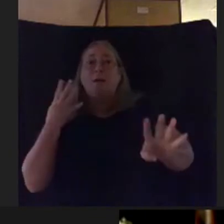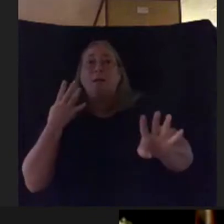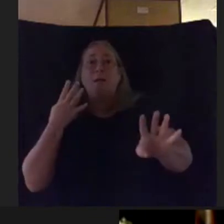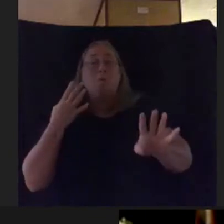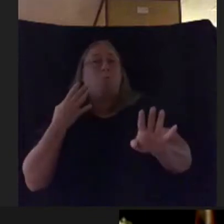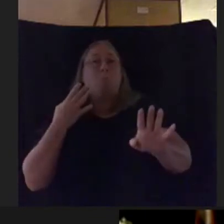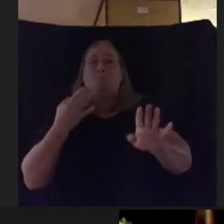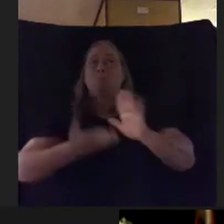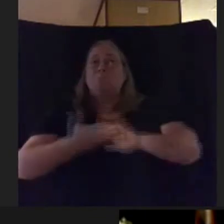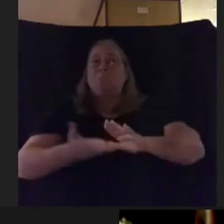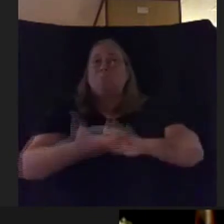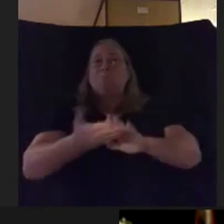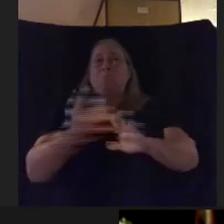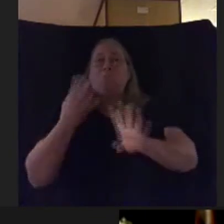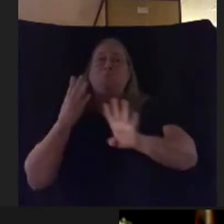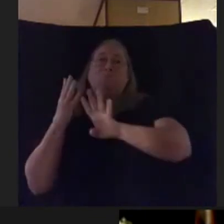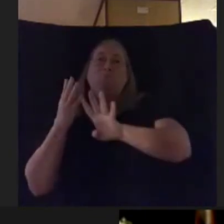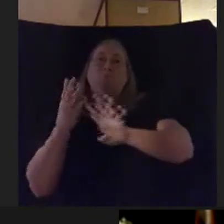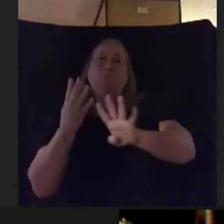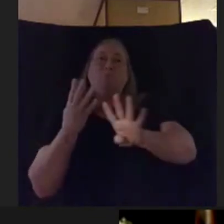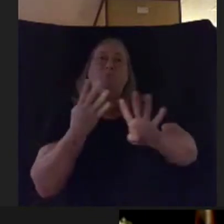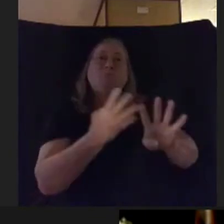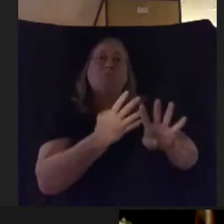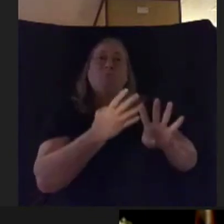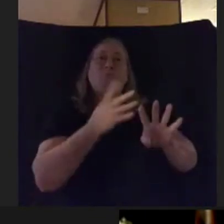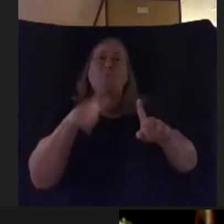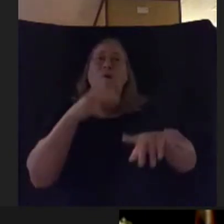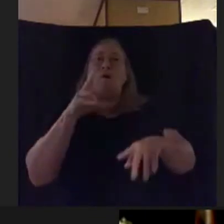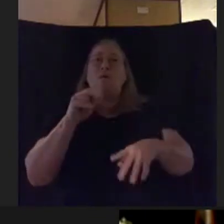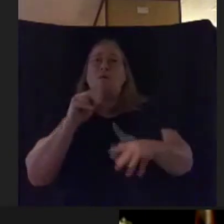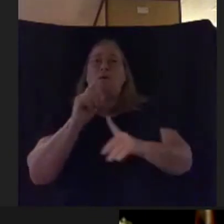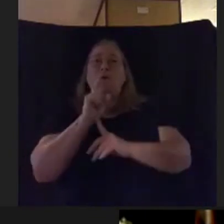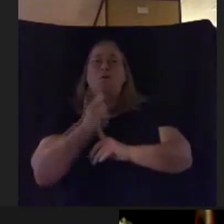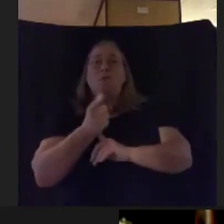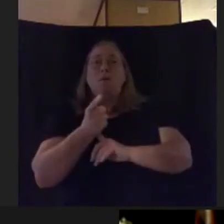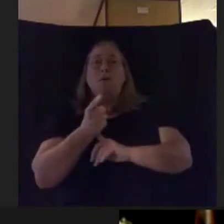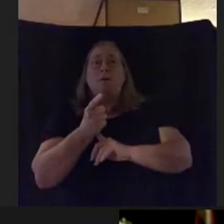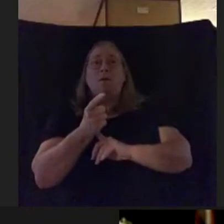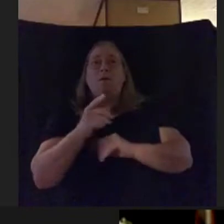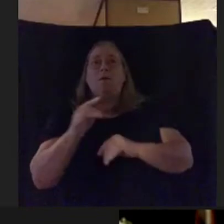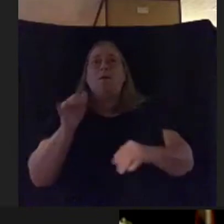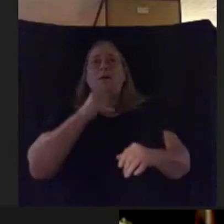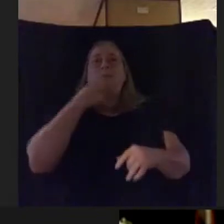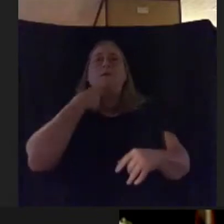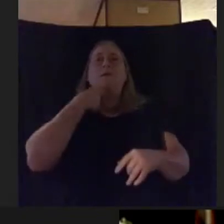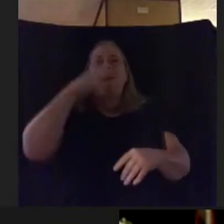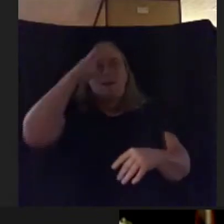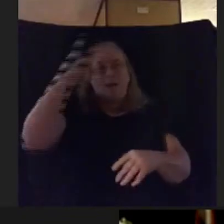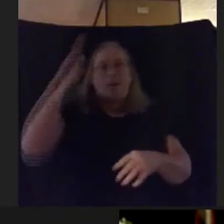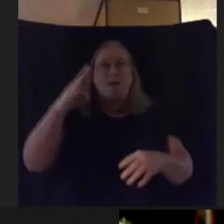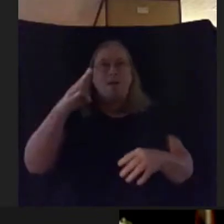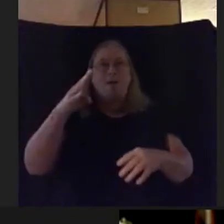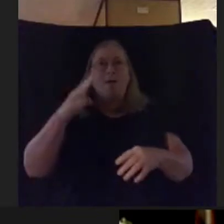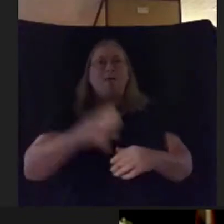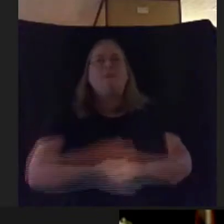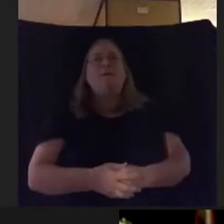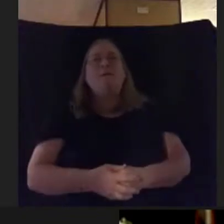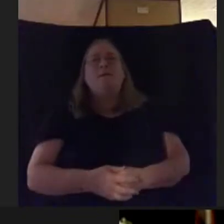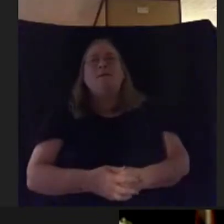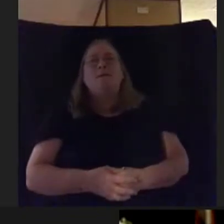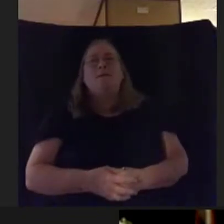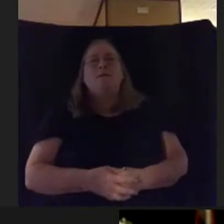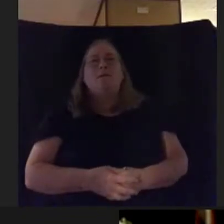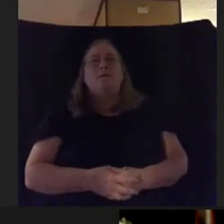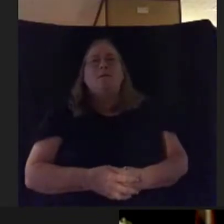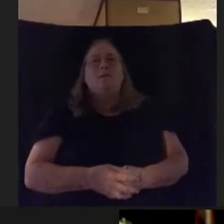is about a 30-minute encounter from the time that you say hi to us at our greeter station and you say